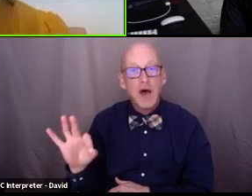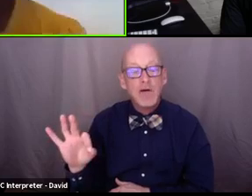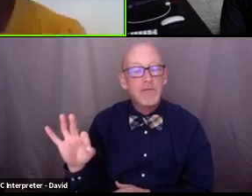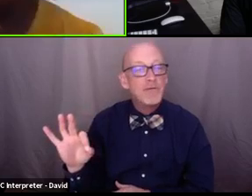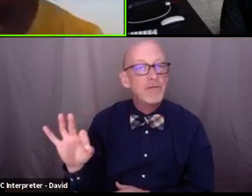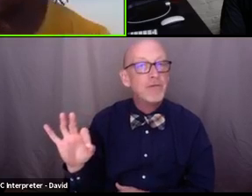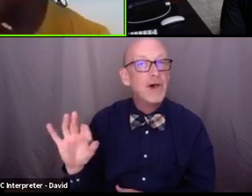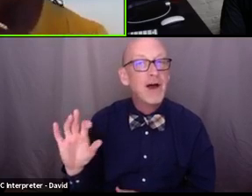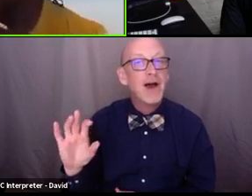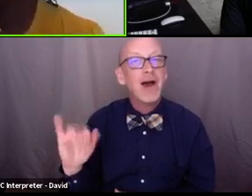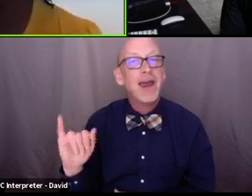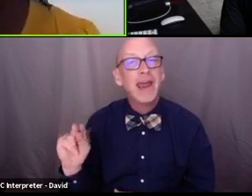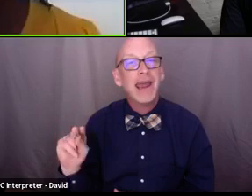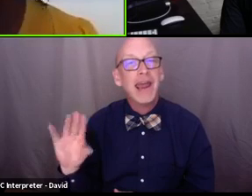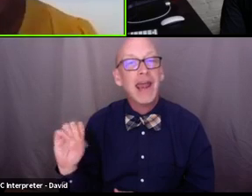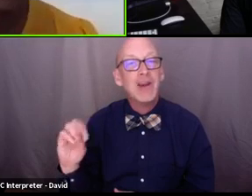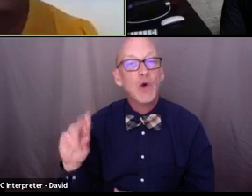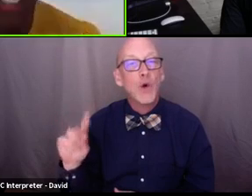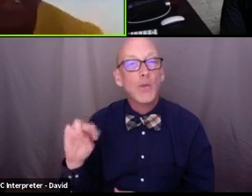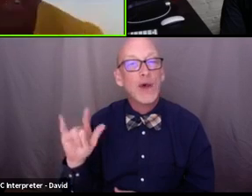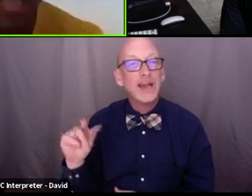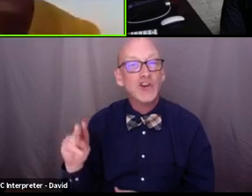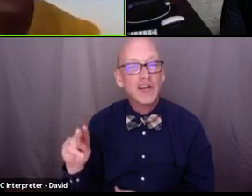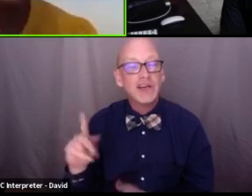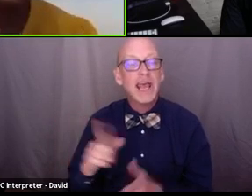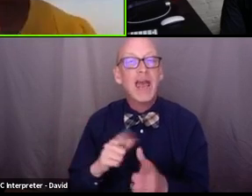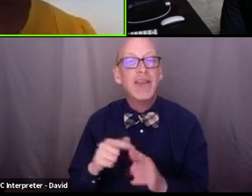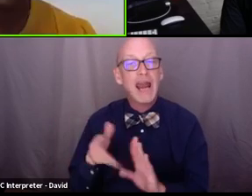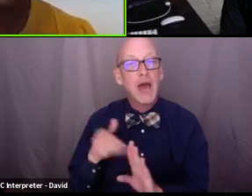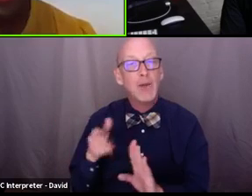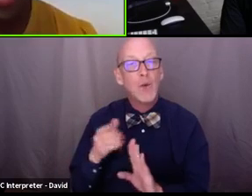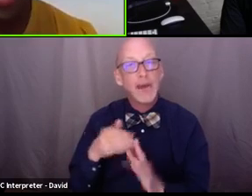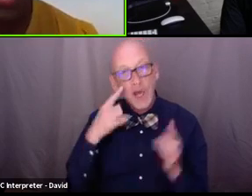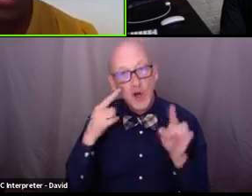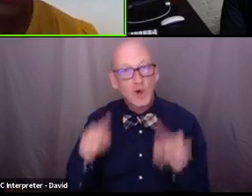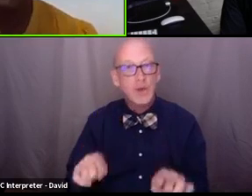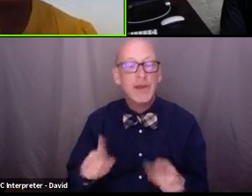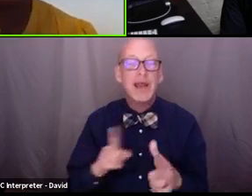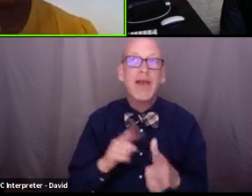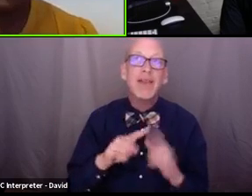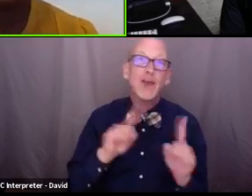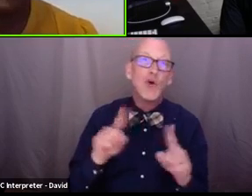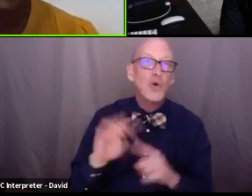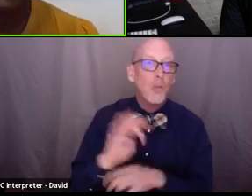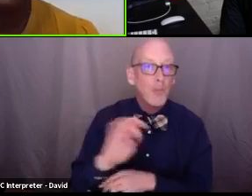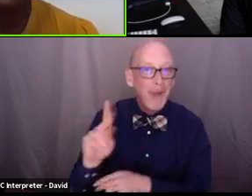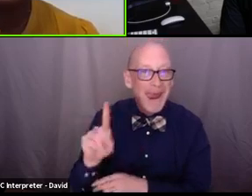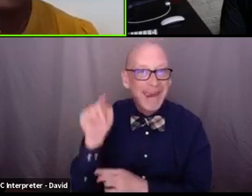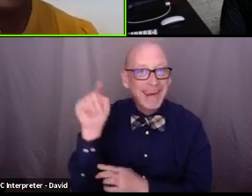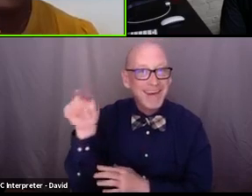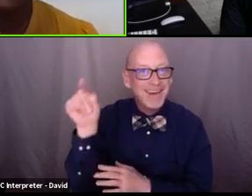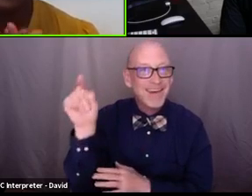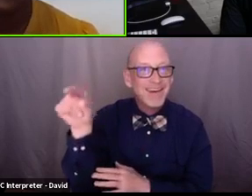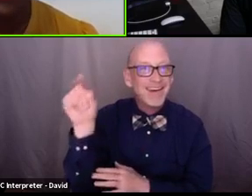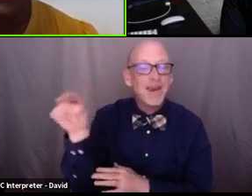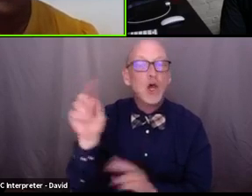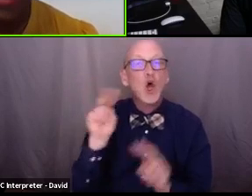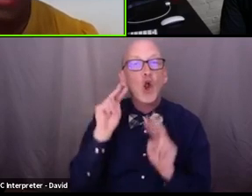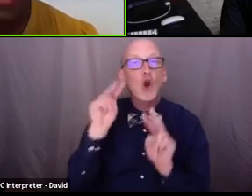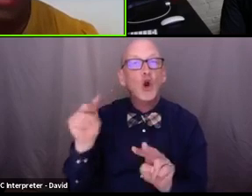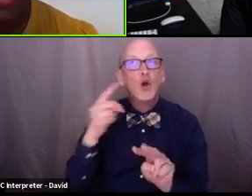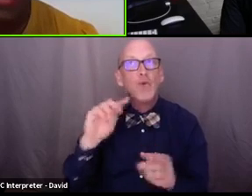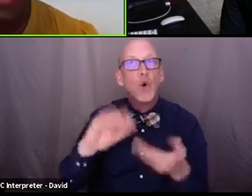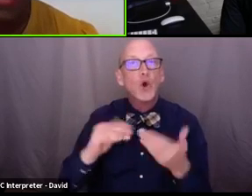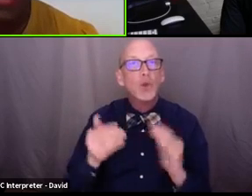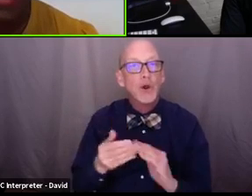of incorporation, and then you get your operating agreement. And then you go to your banking institution. Look for community